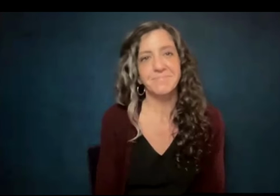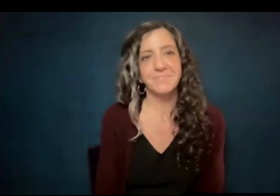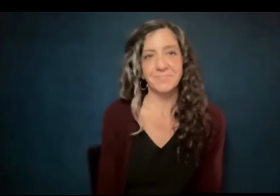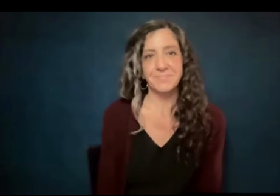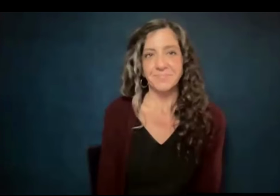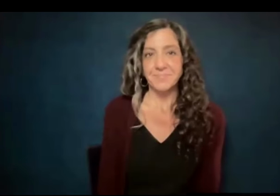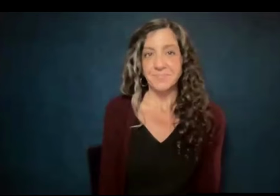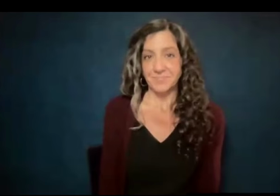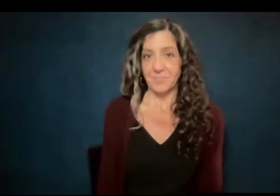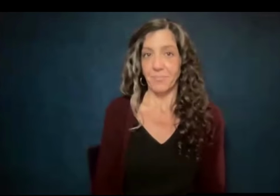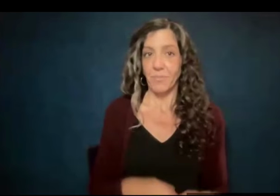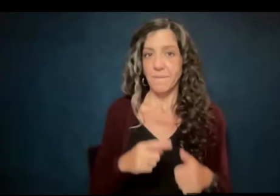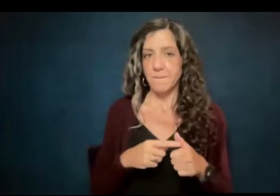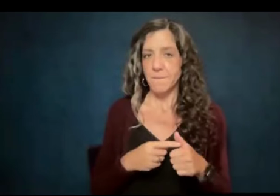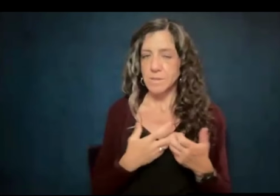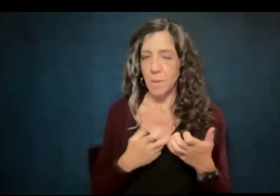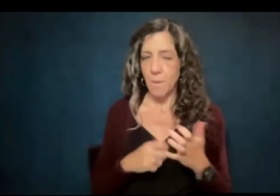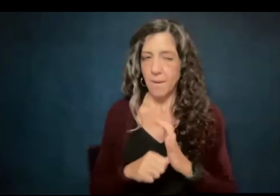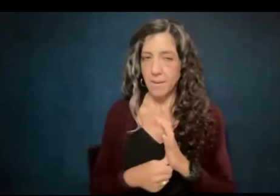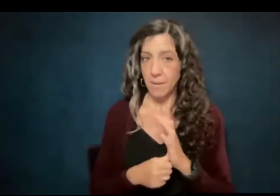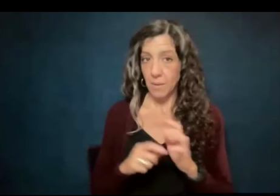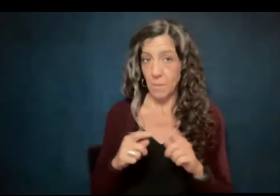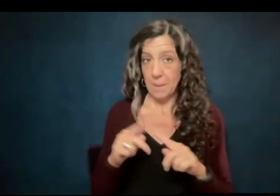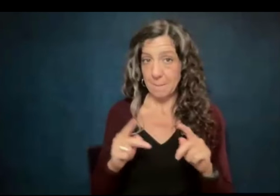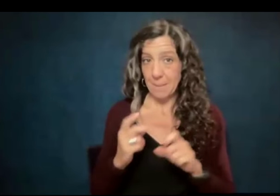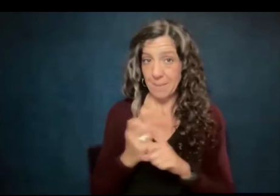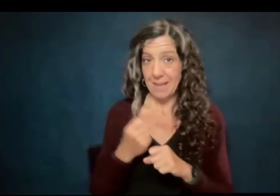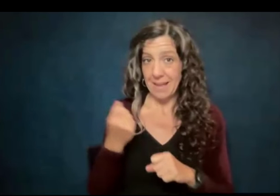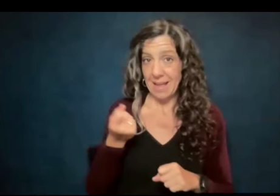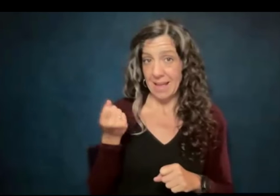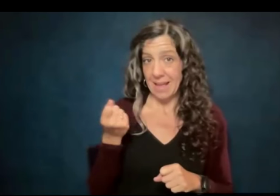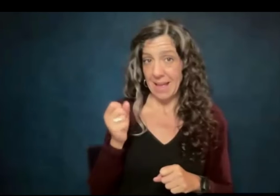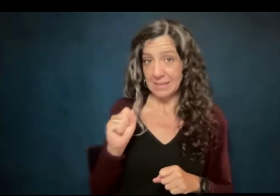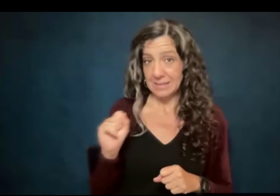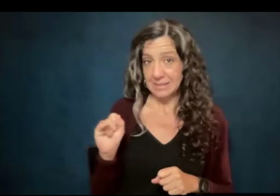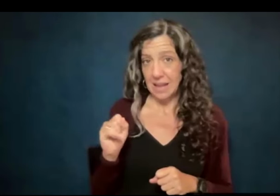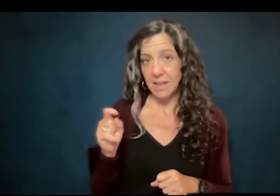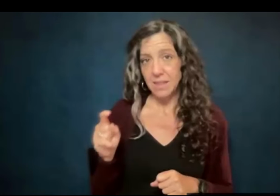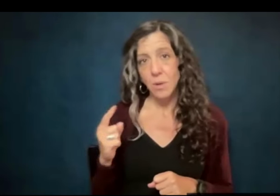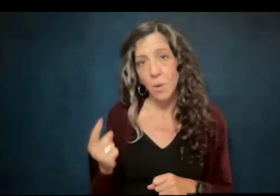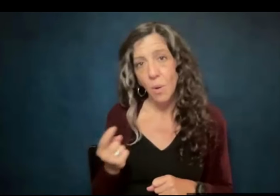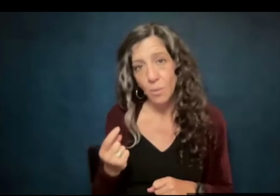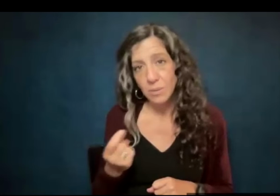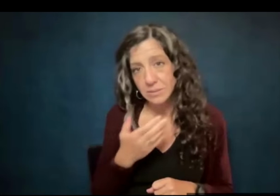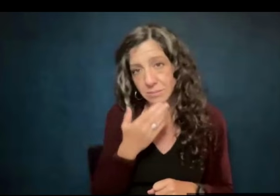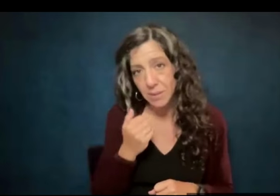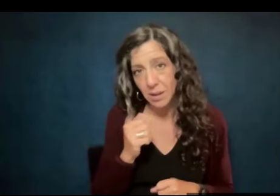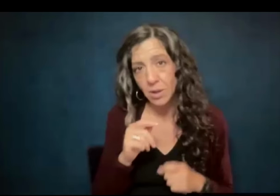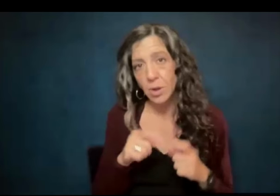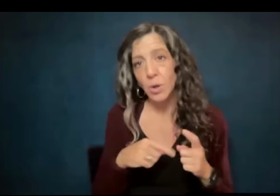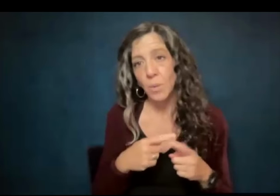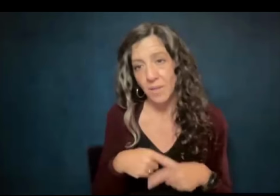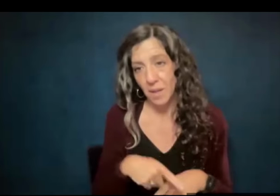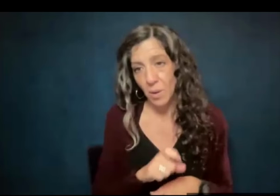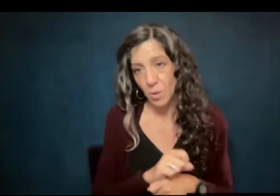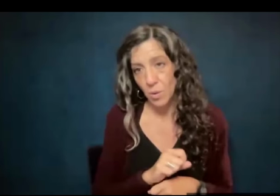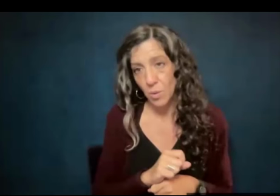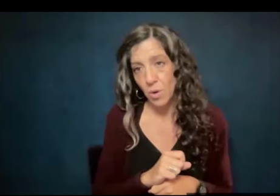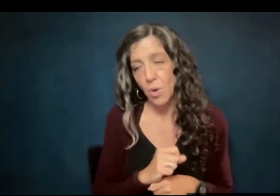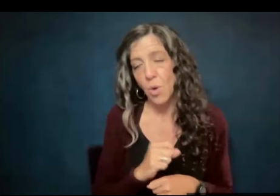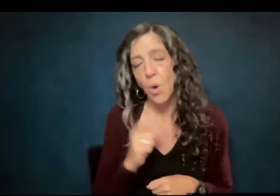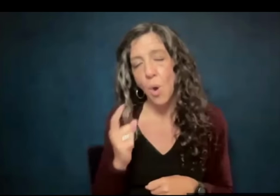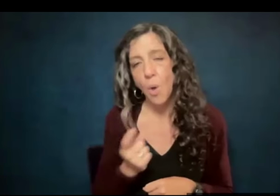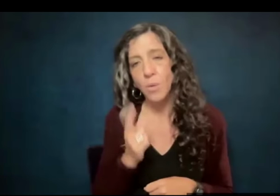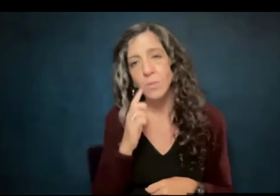tell you is that when people are on SSI, they are always better off when they go to work. They will